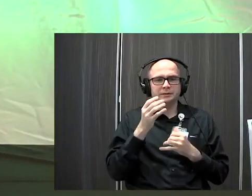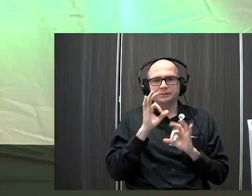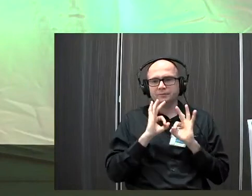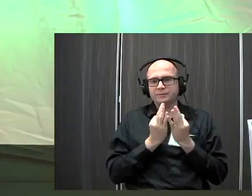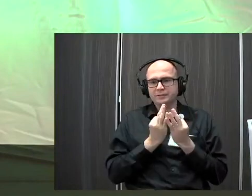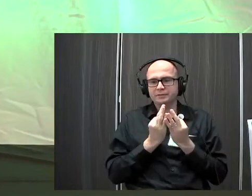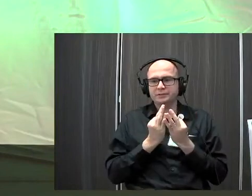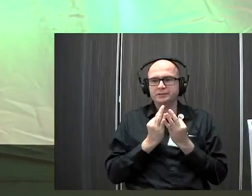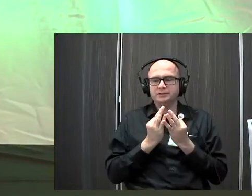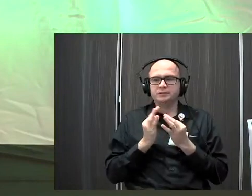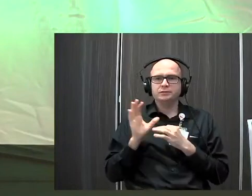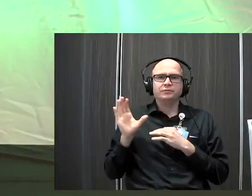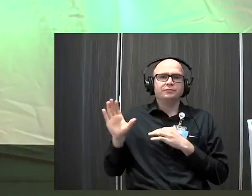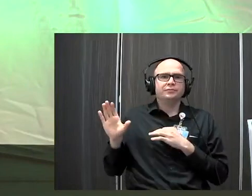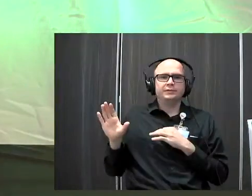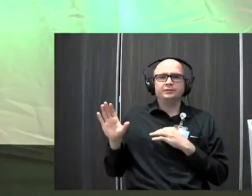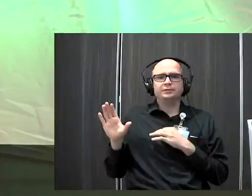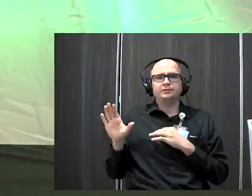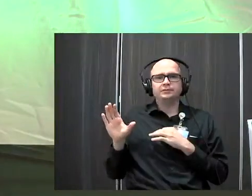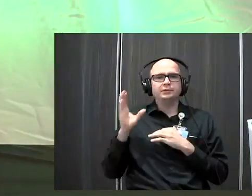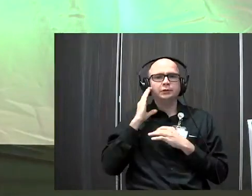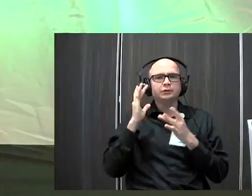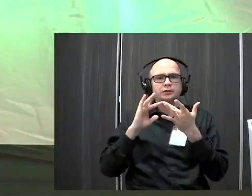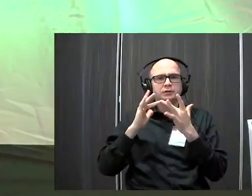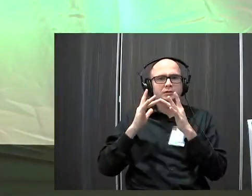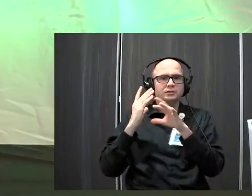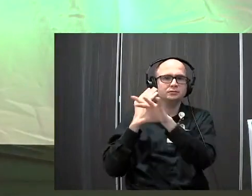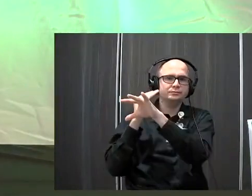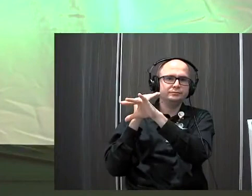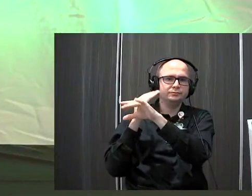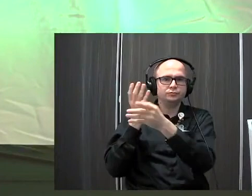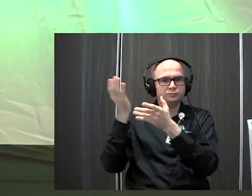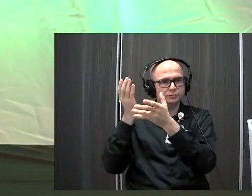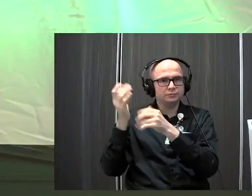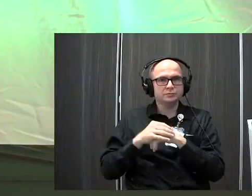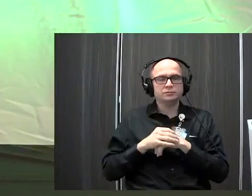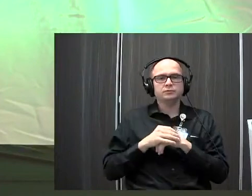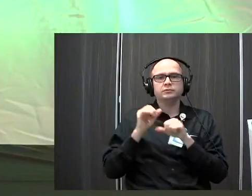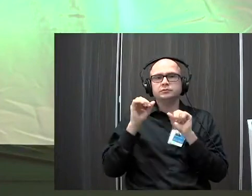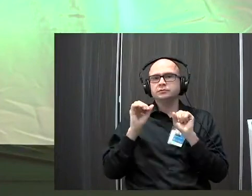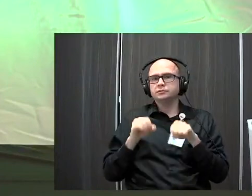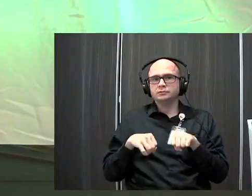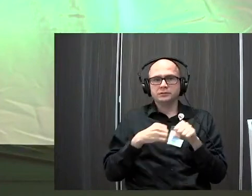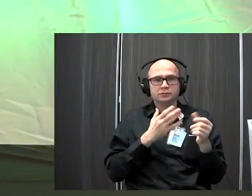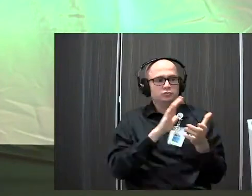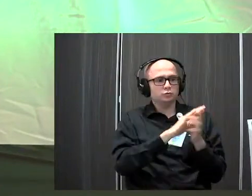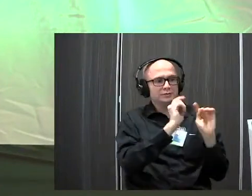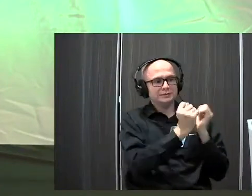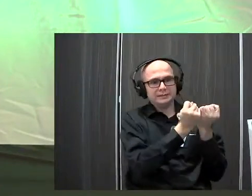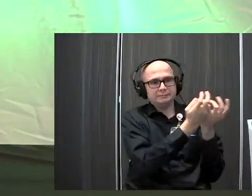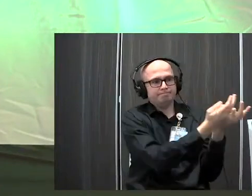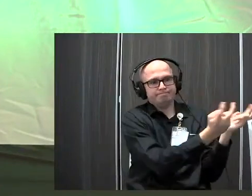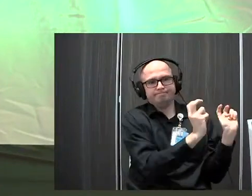are getting, they're doing like telehealth services, so you can virtually meet with the school team,